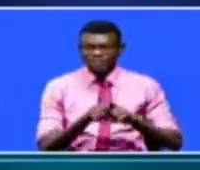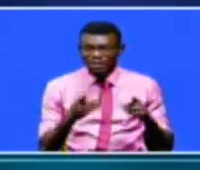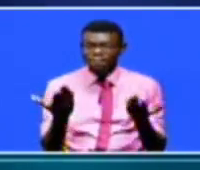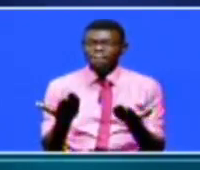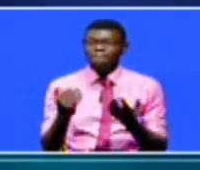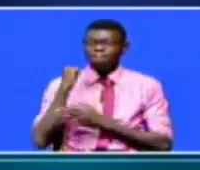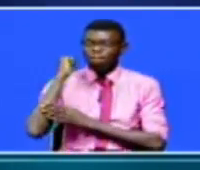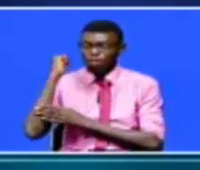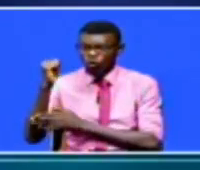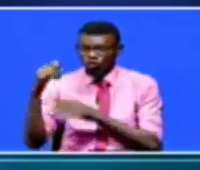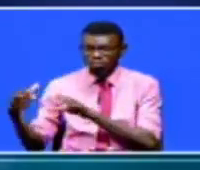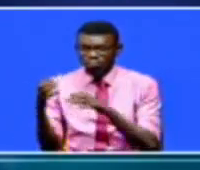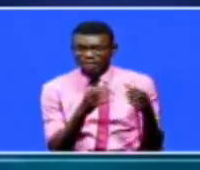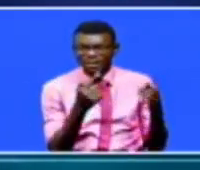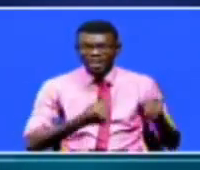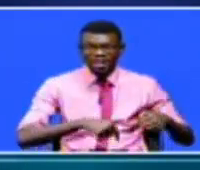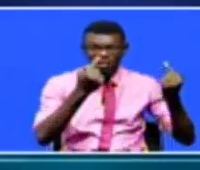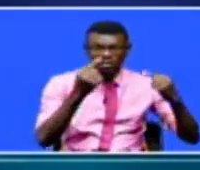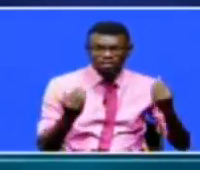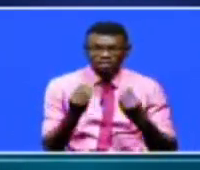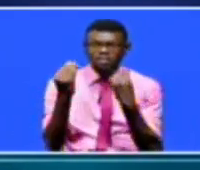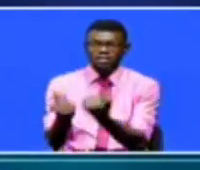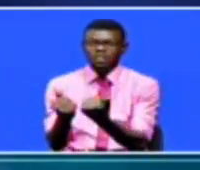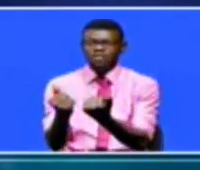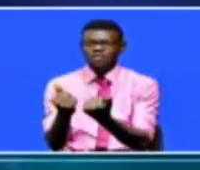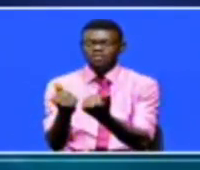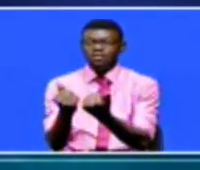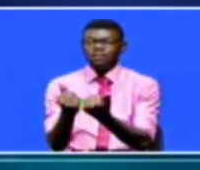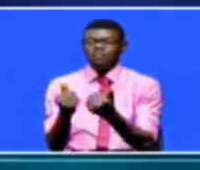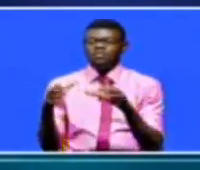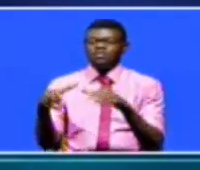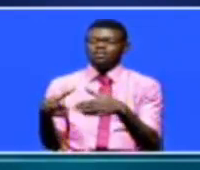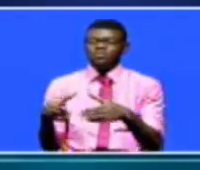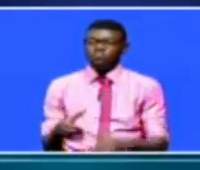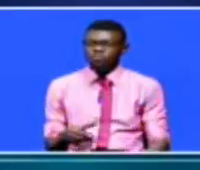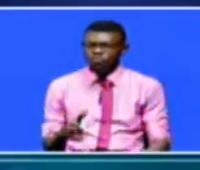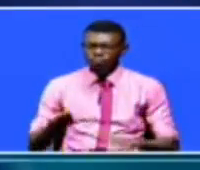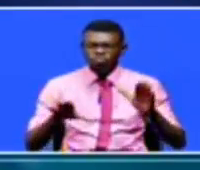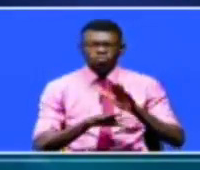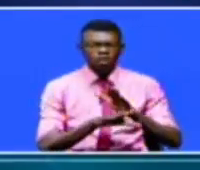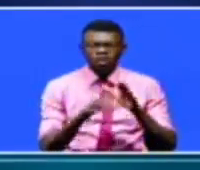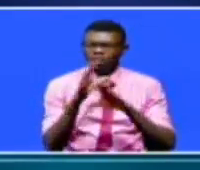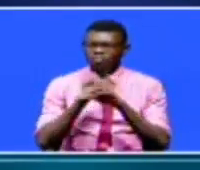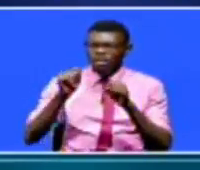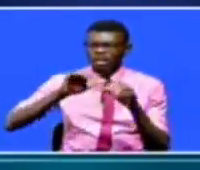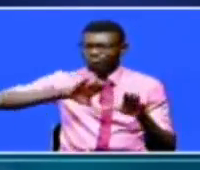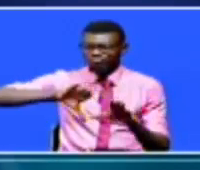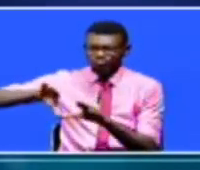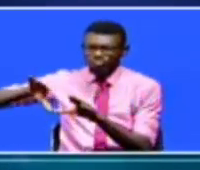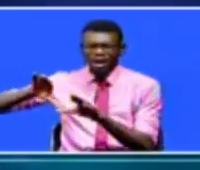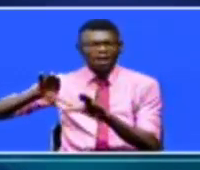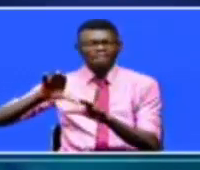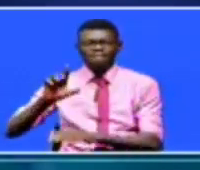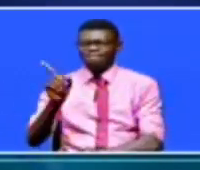party's disputes resolution tribunal. This is not about the deputy president being isolated or anything. It is about the rule of